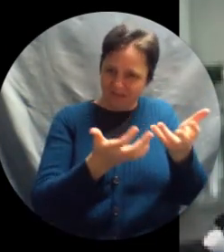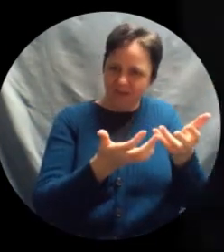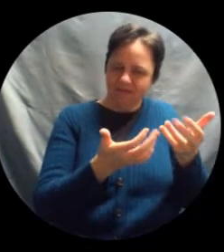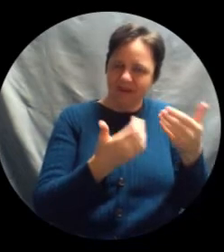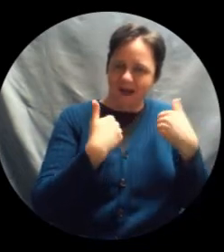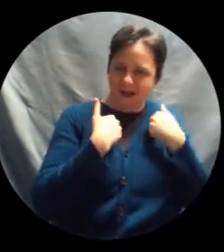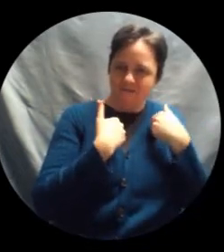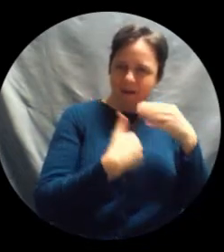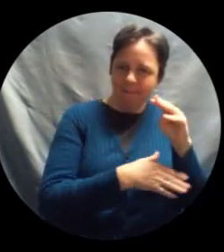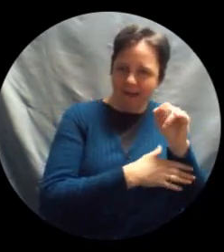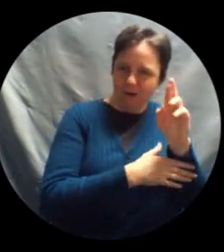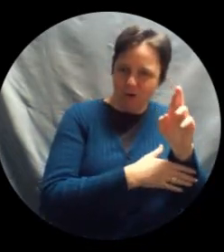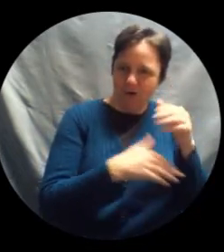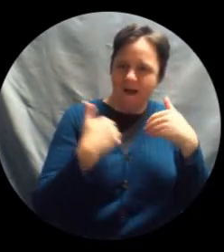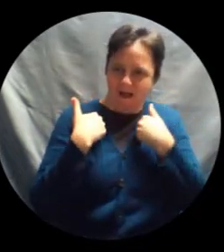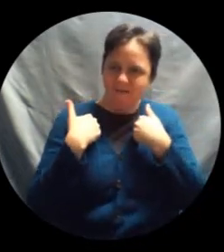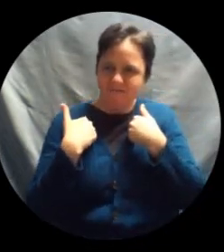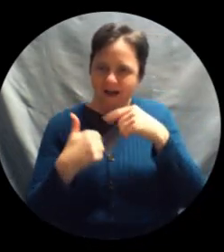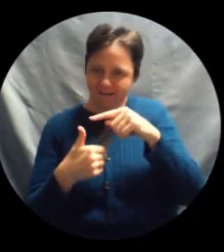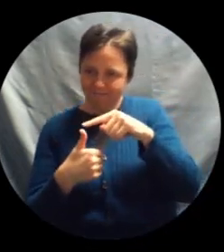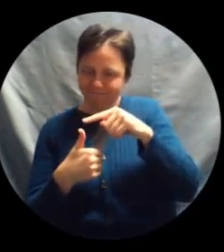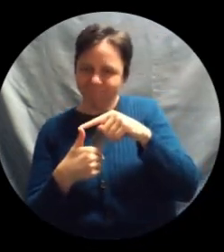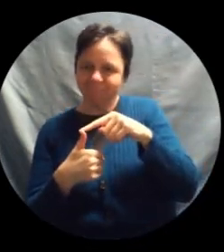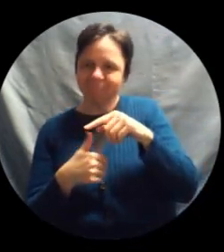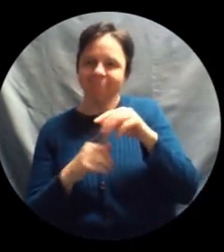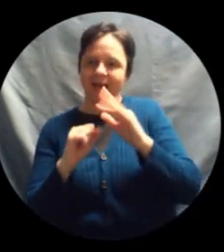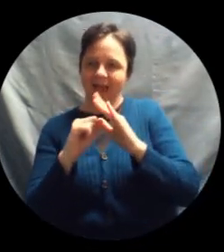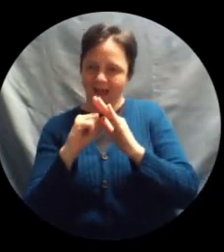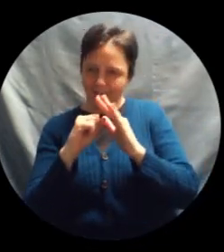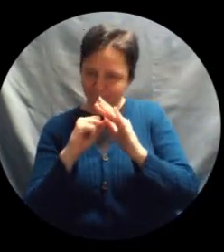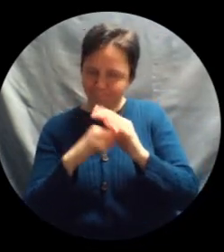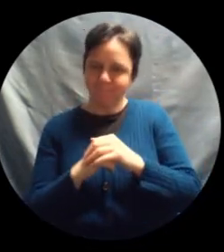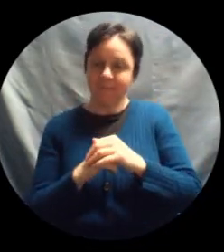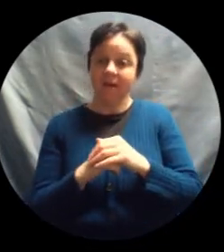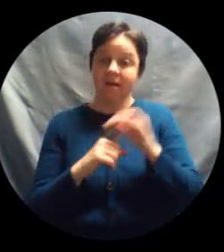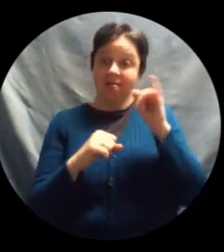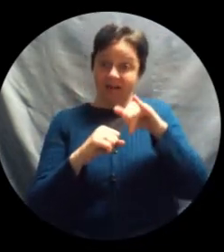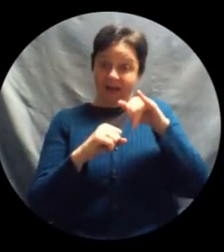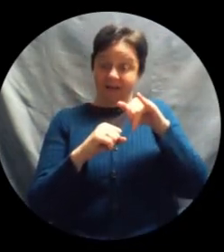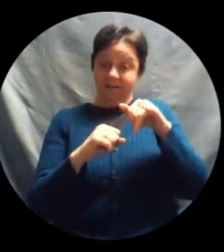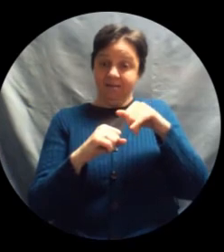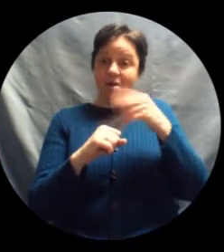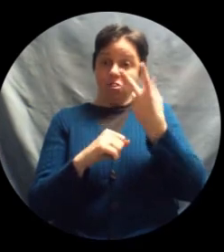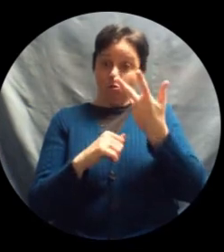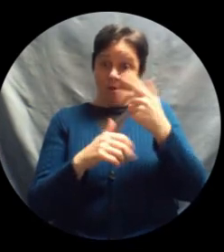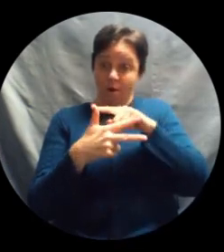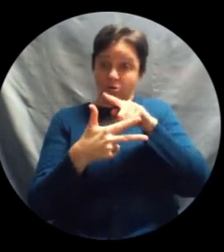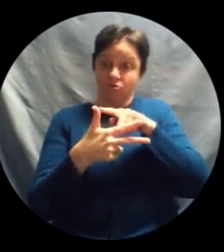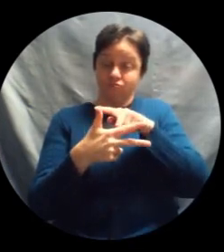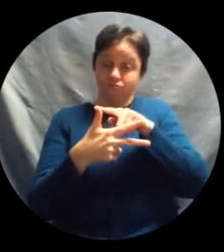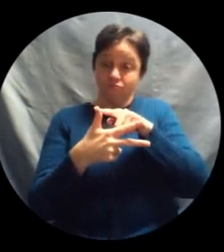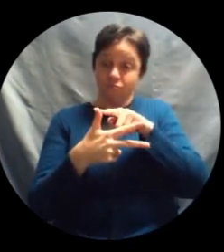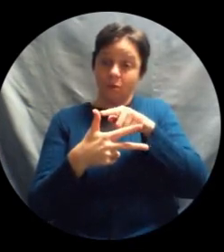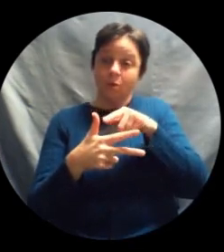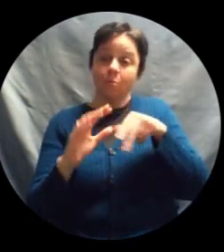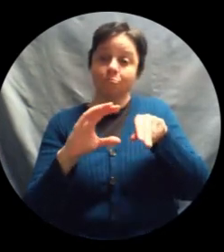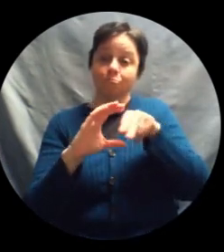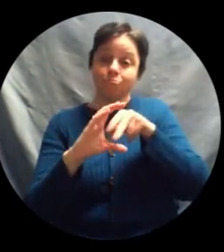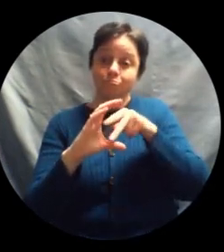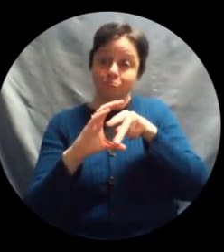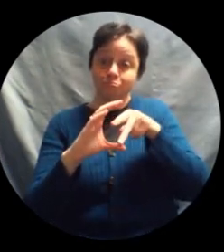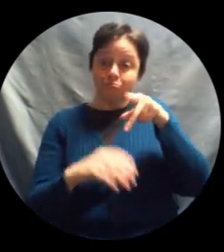atoms. So, and the atom itself is made up of protons, neutrons, and electrons. And